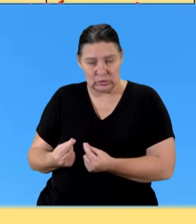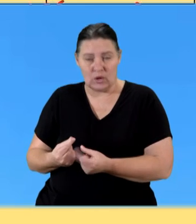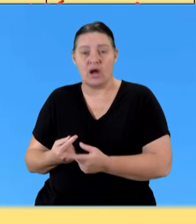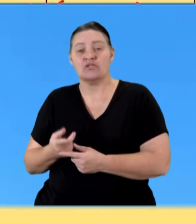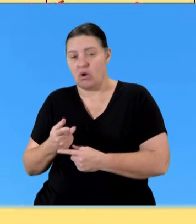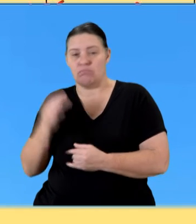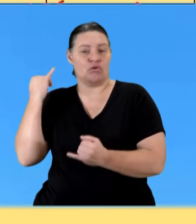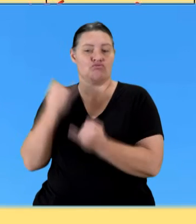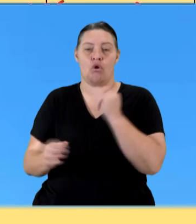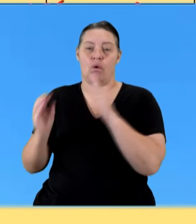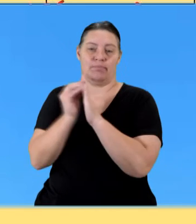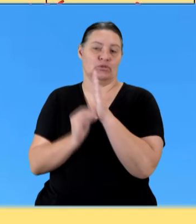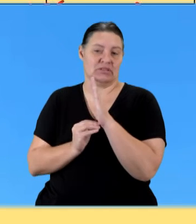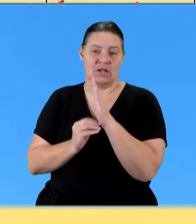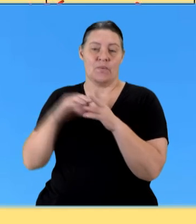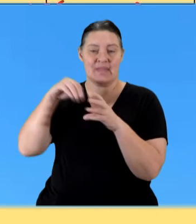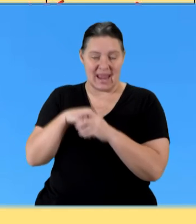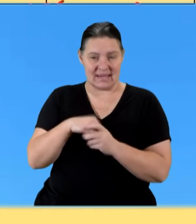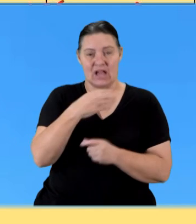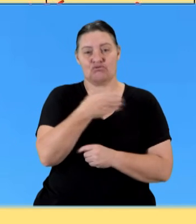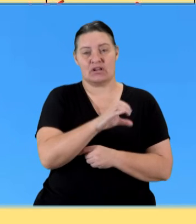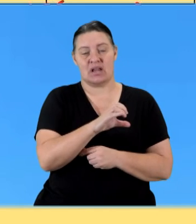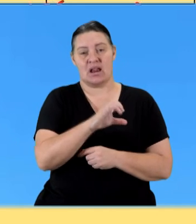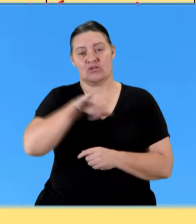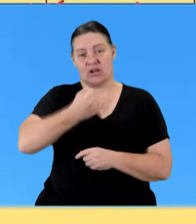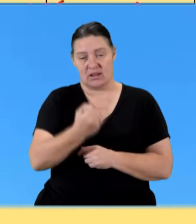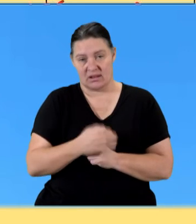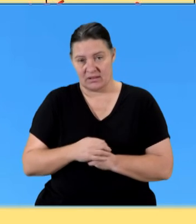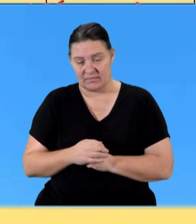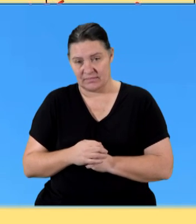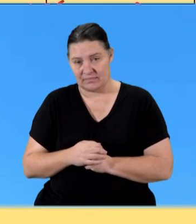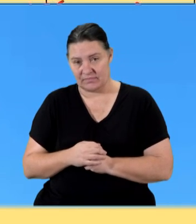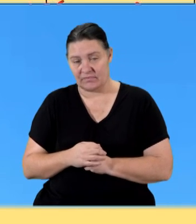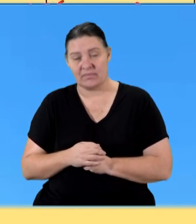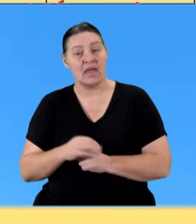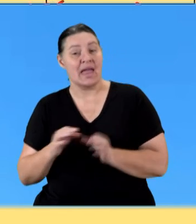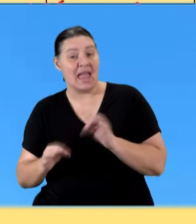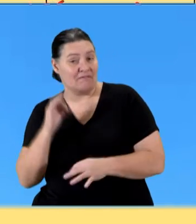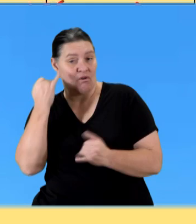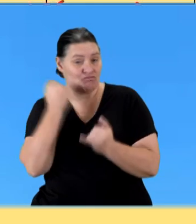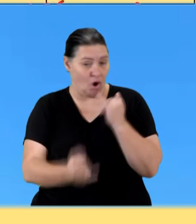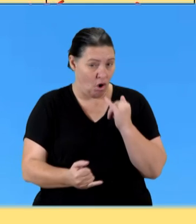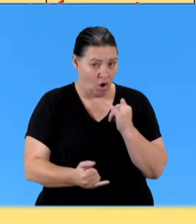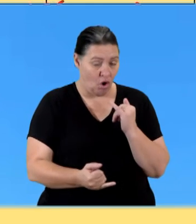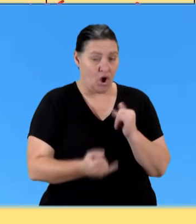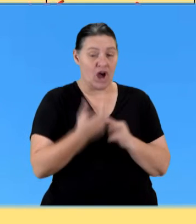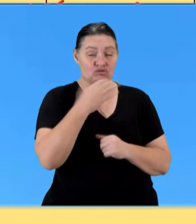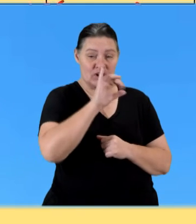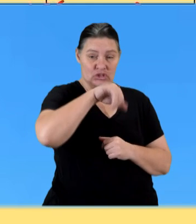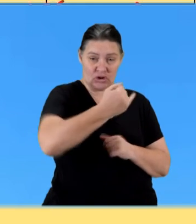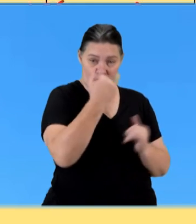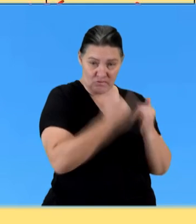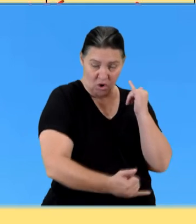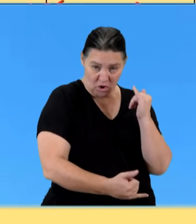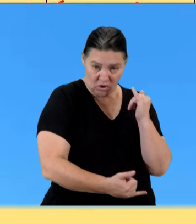credit was incorrectly recorded in the creditors journal. So if it is incorrectly recorded in the creditors journal,